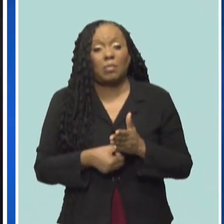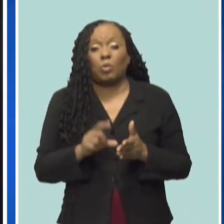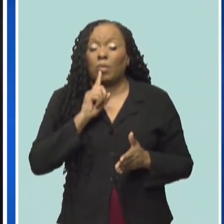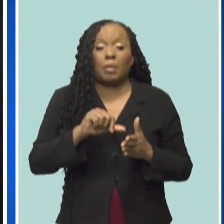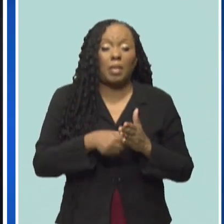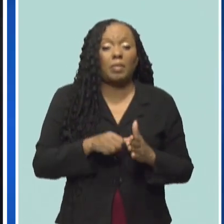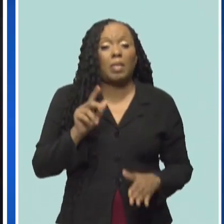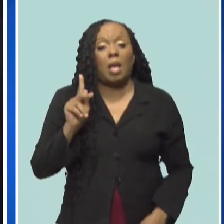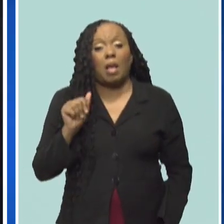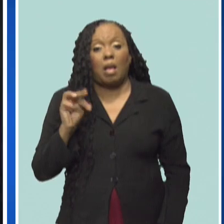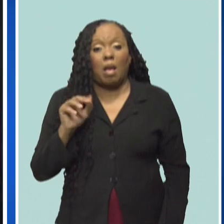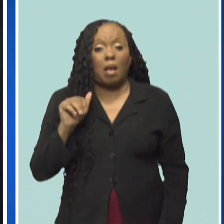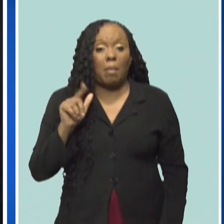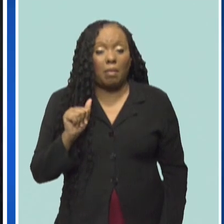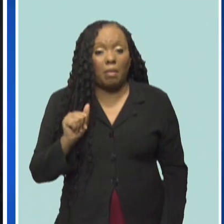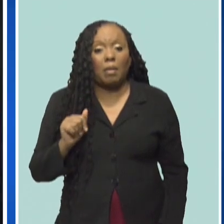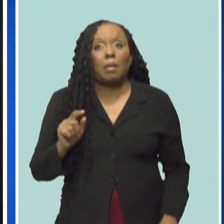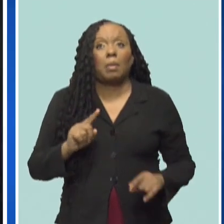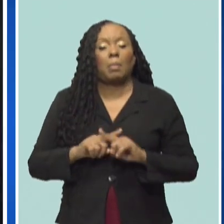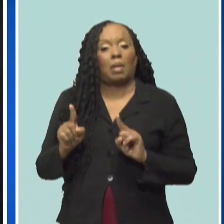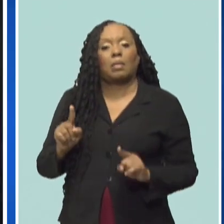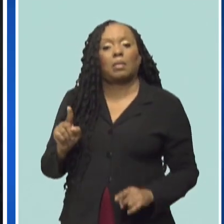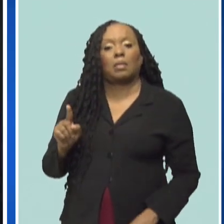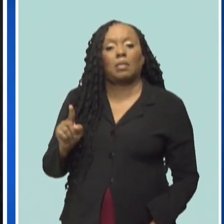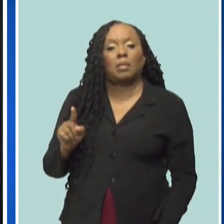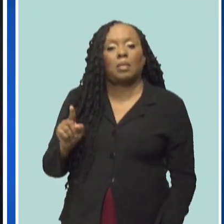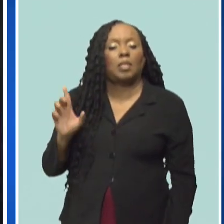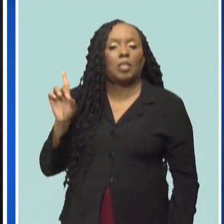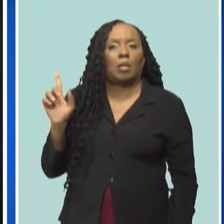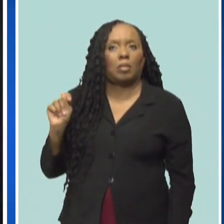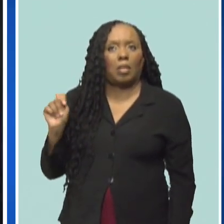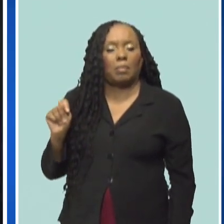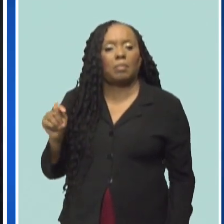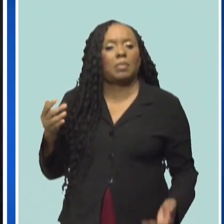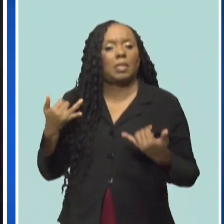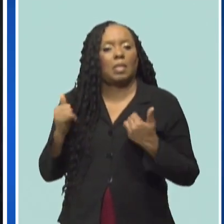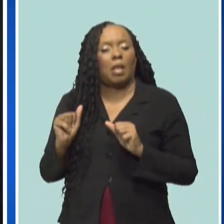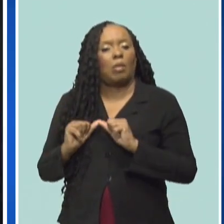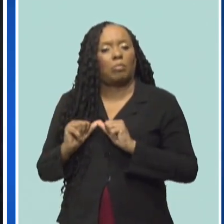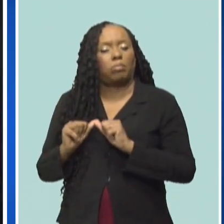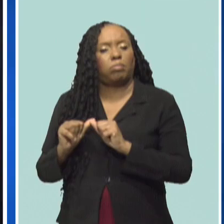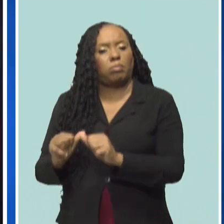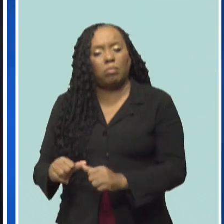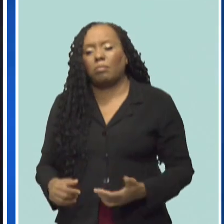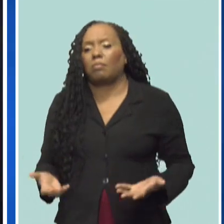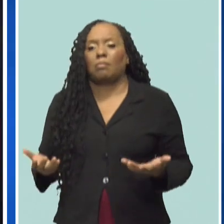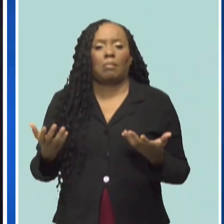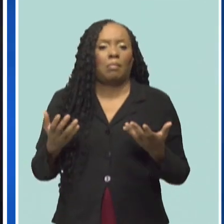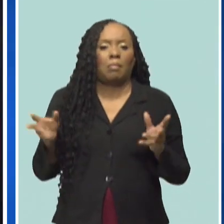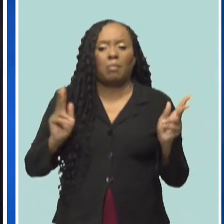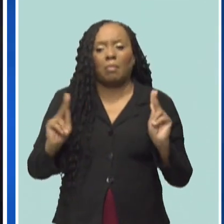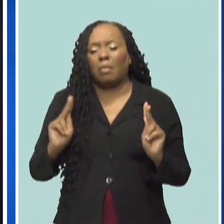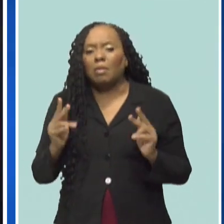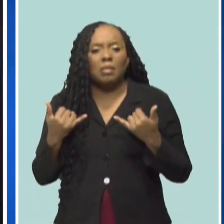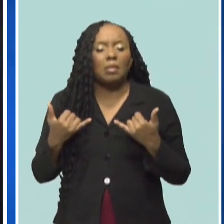Harris. Having said that, the fact that Donald Trump has been able to stick around this long, the fact that he's still able to,